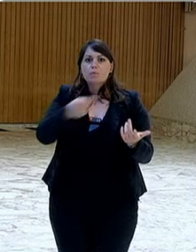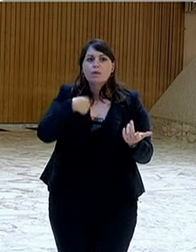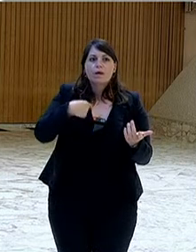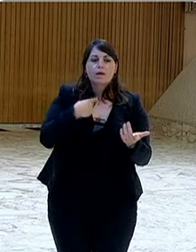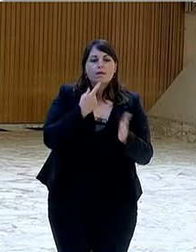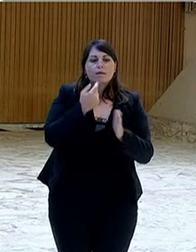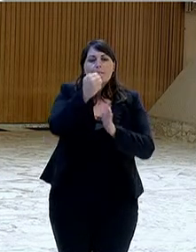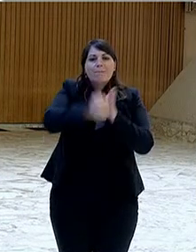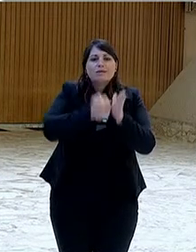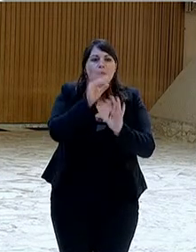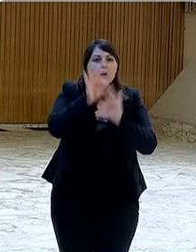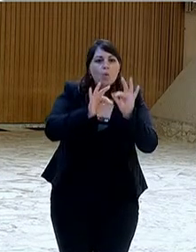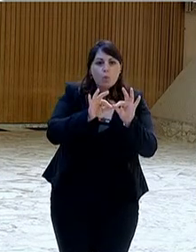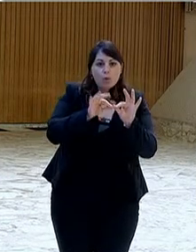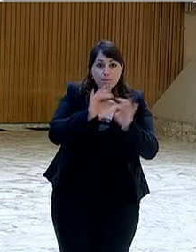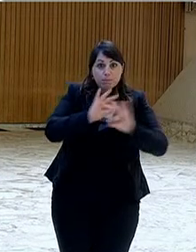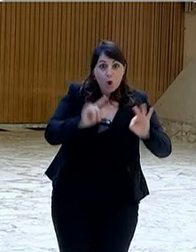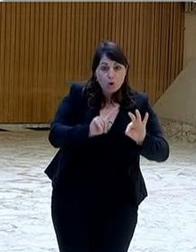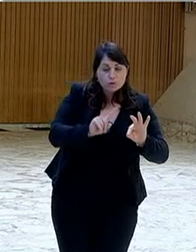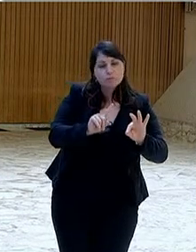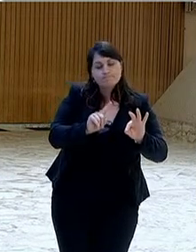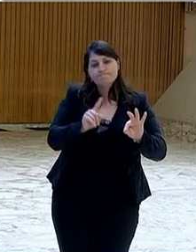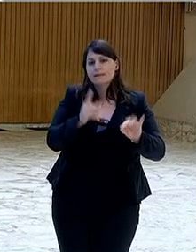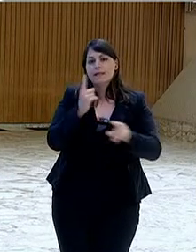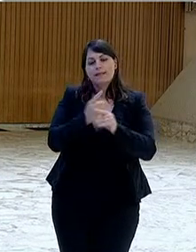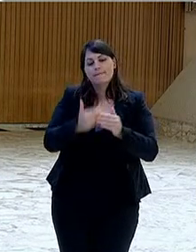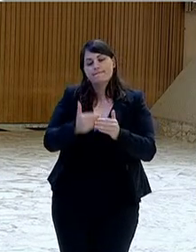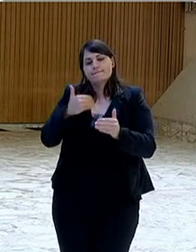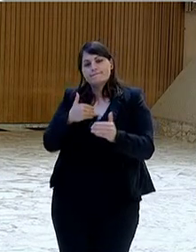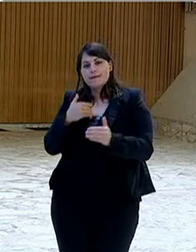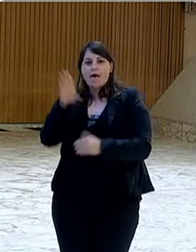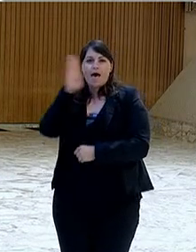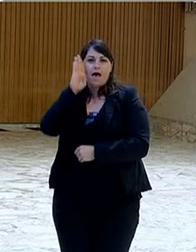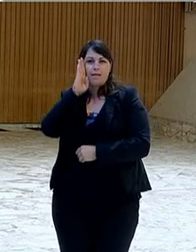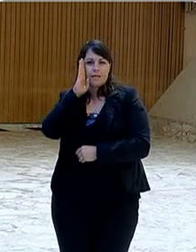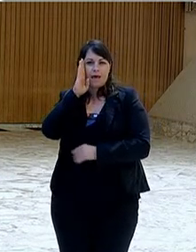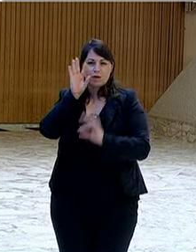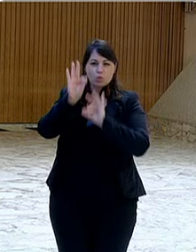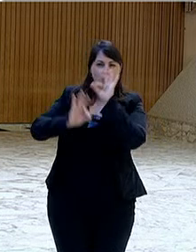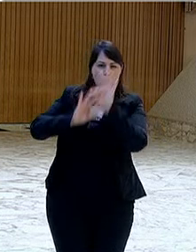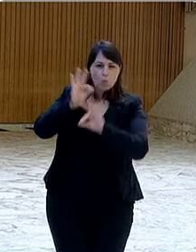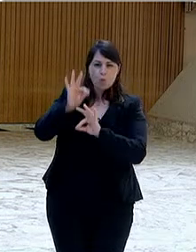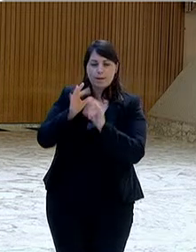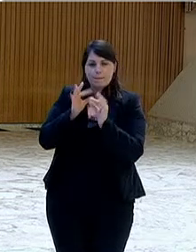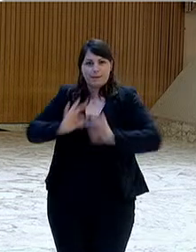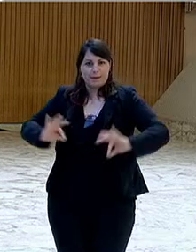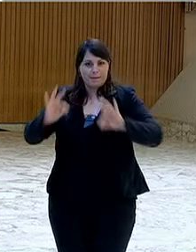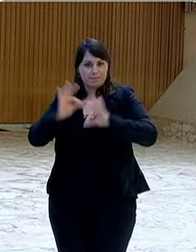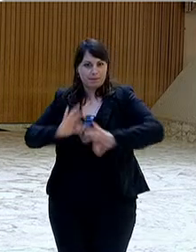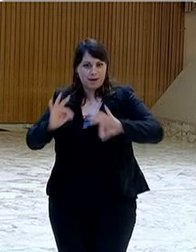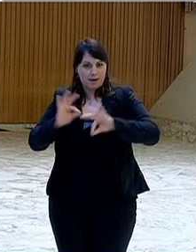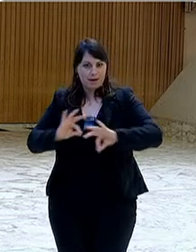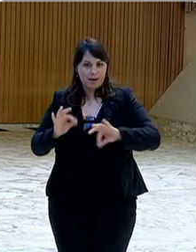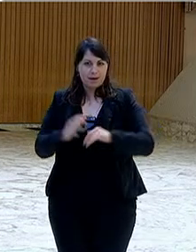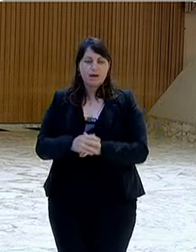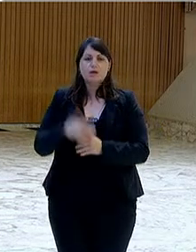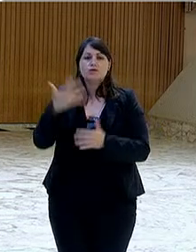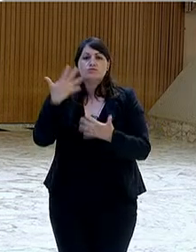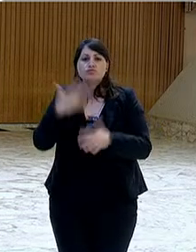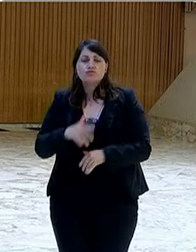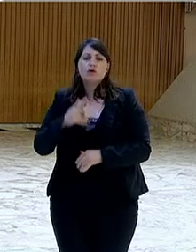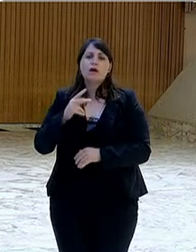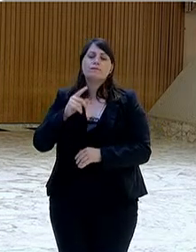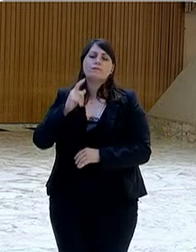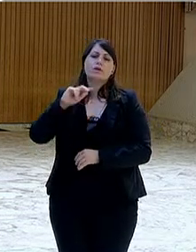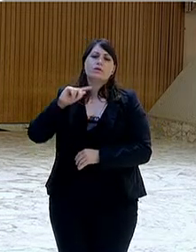recent popes have been leading the way. In 1980, John Paul II told the International Forum on Active Aging that older